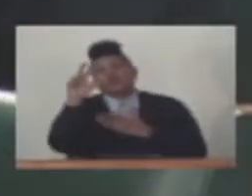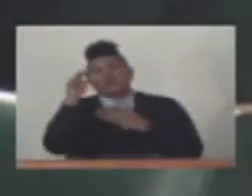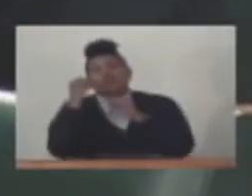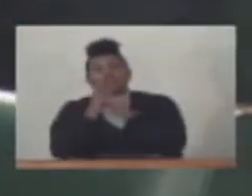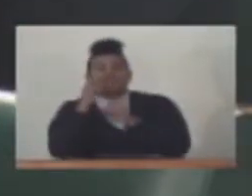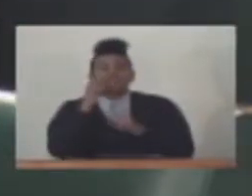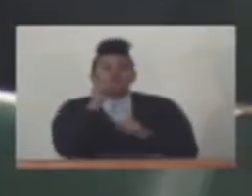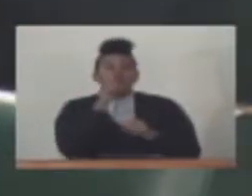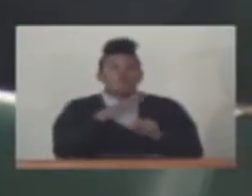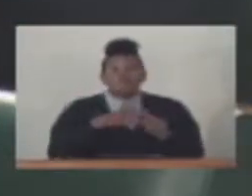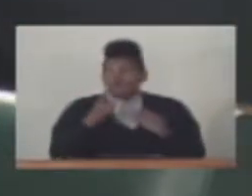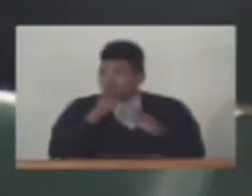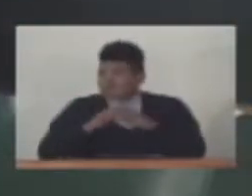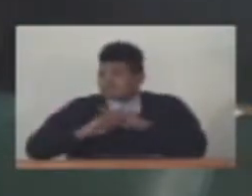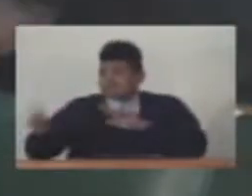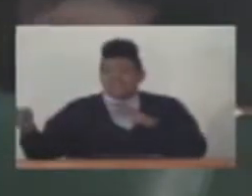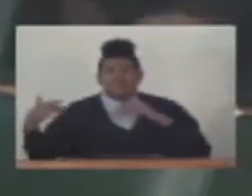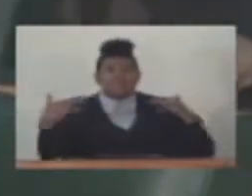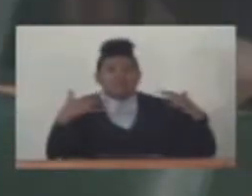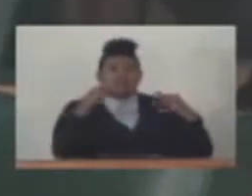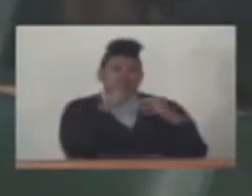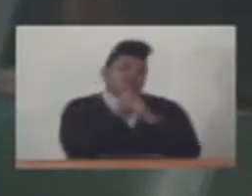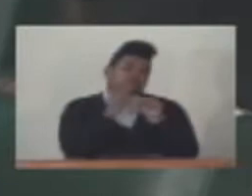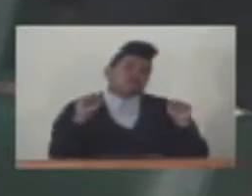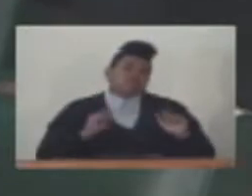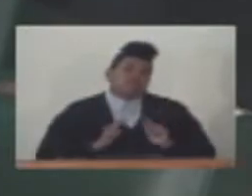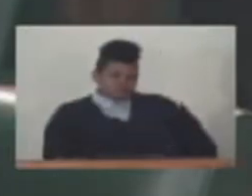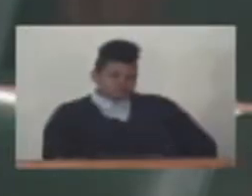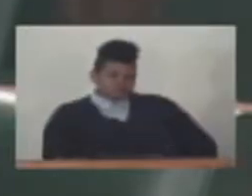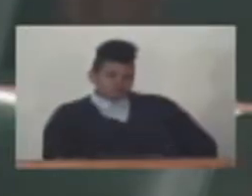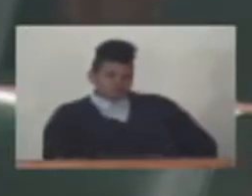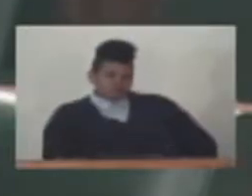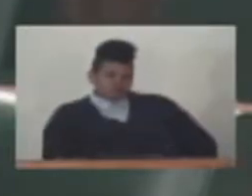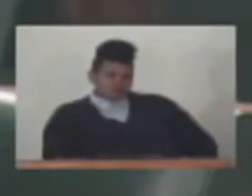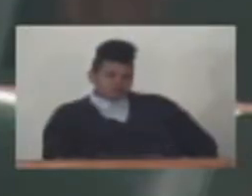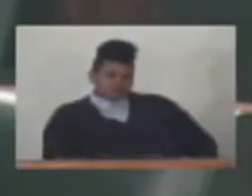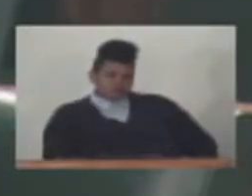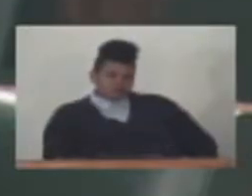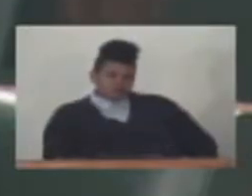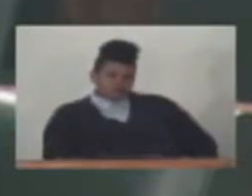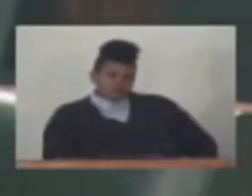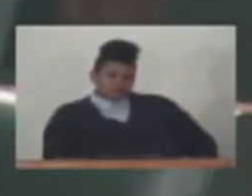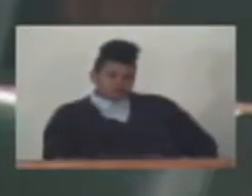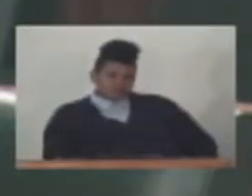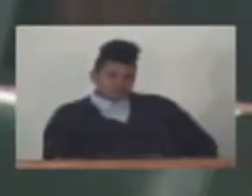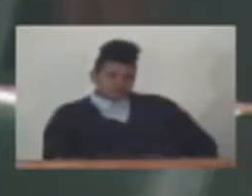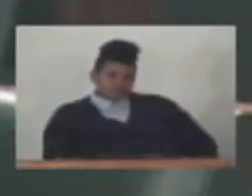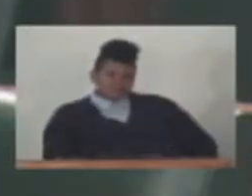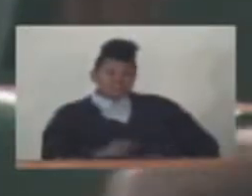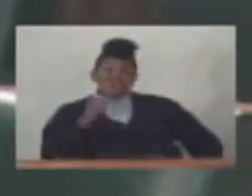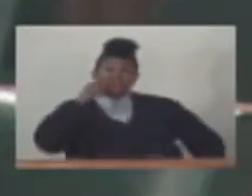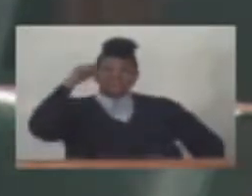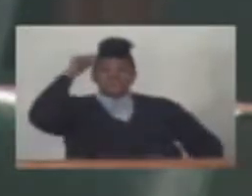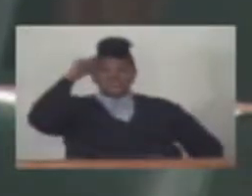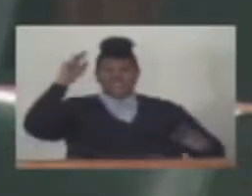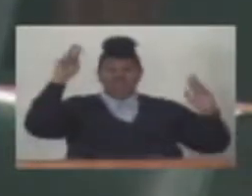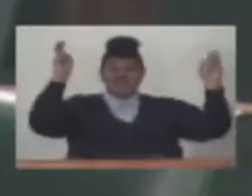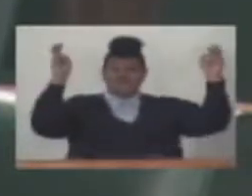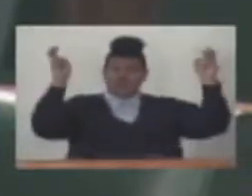women fleeing violence and unsafe living conditions. The Bureau of Gender Affairs has collaborated